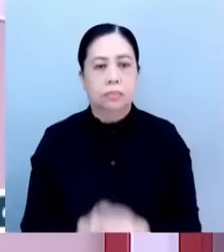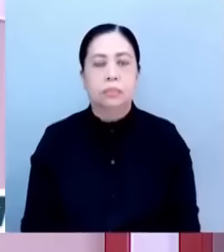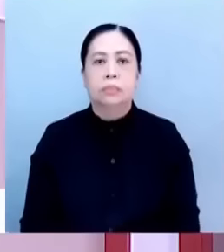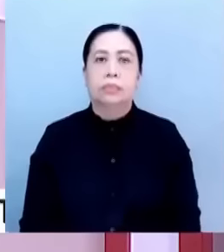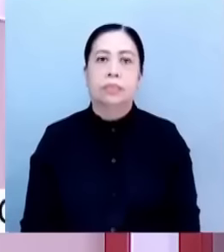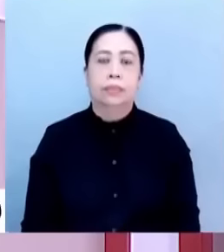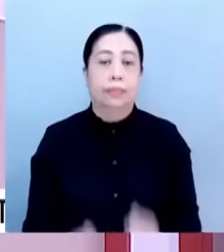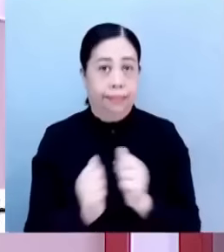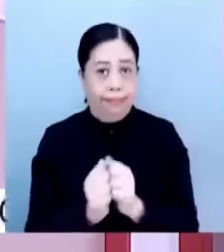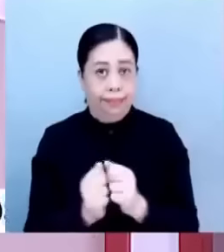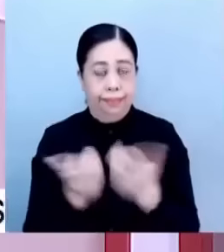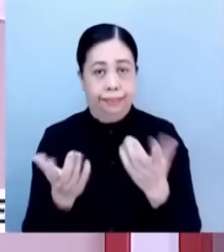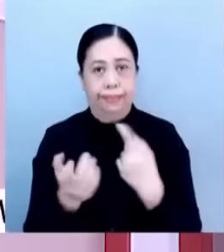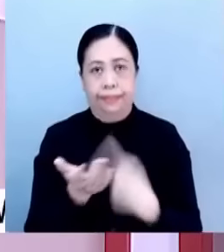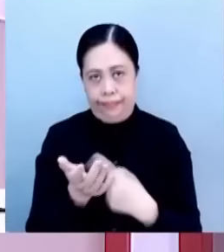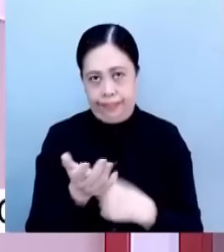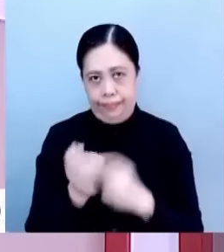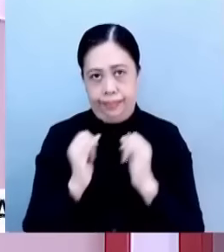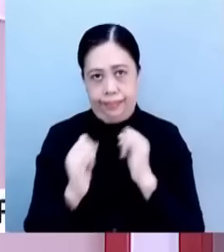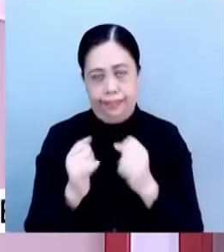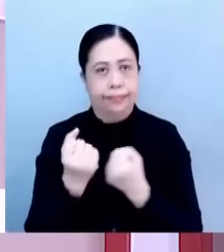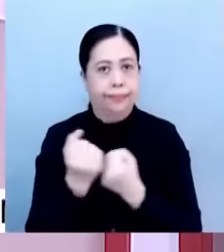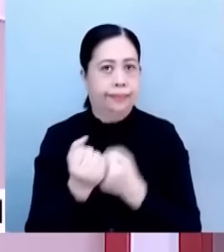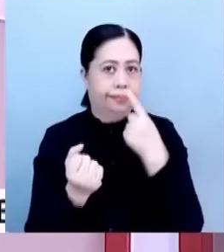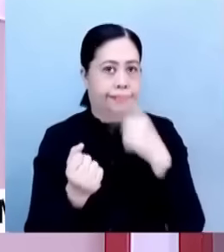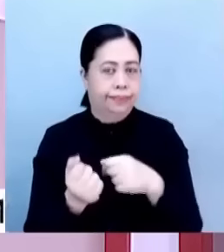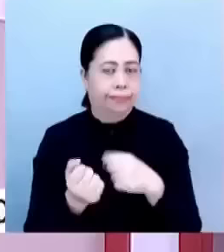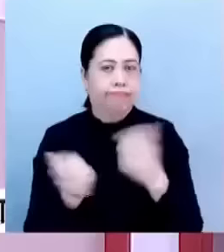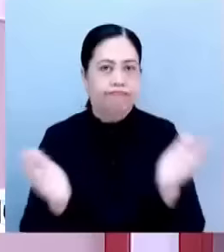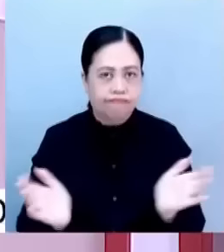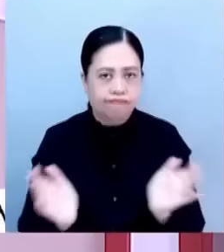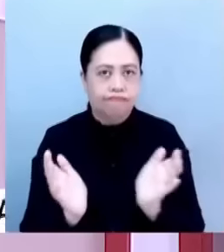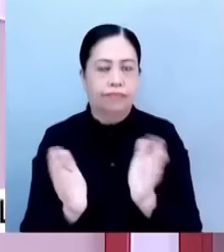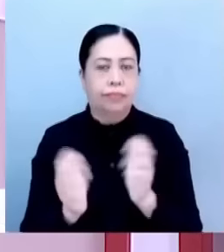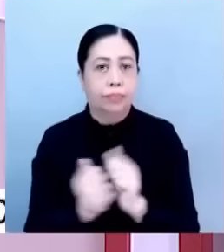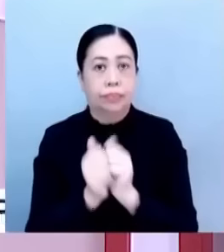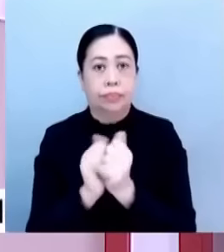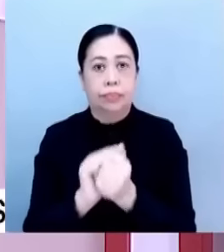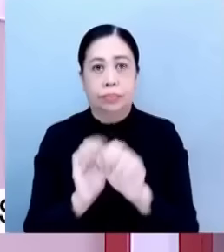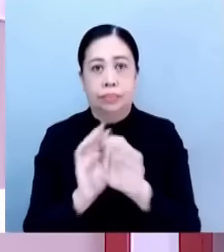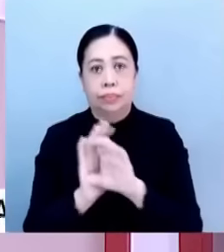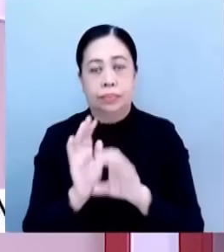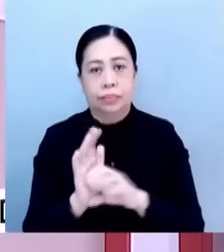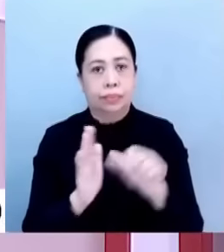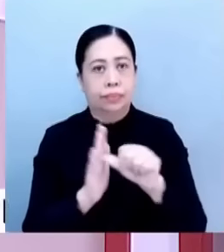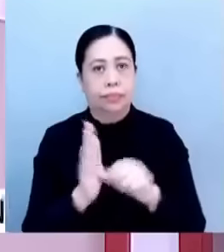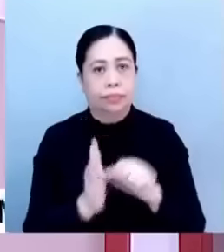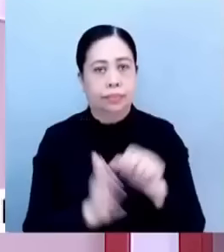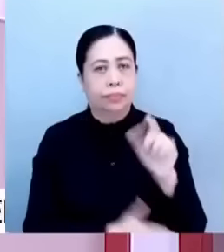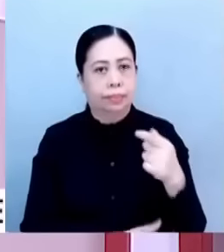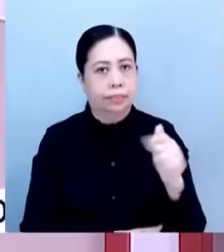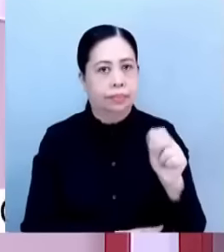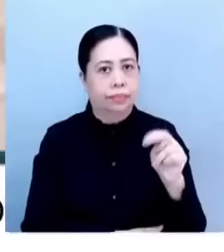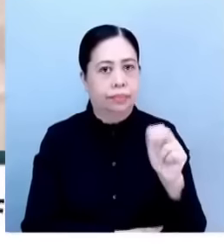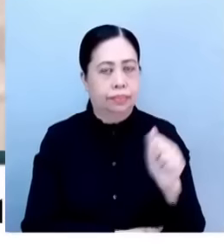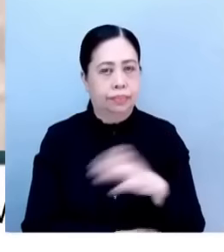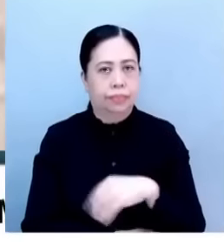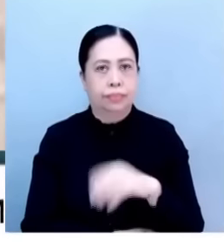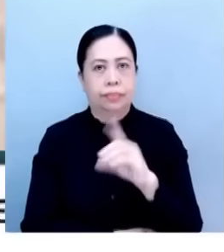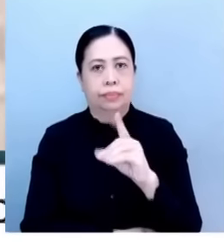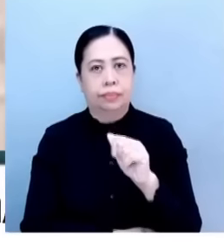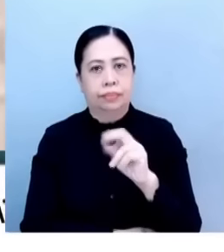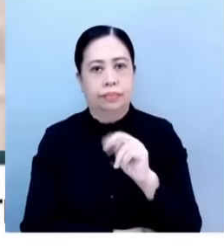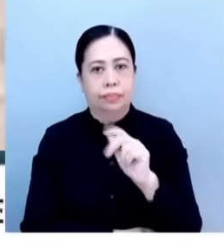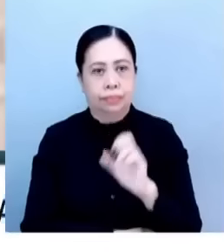Joining us now to further discuss their support for this latest push to amend the charter are attorneys Evaristo Gana and Dante Atienza of the